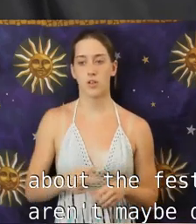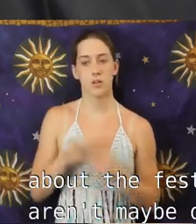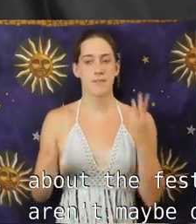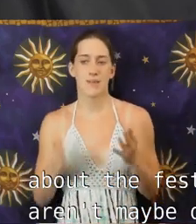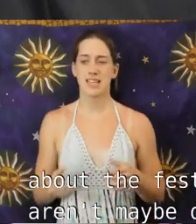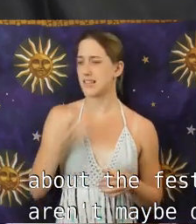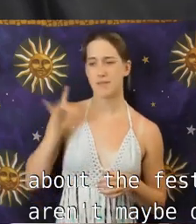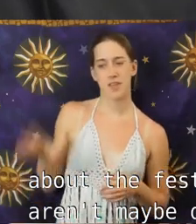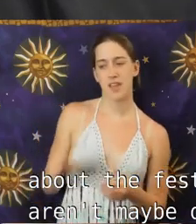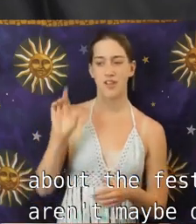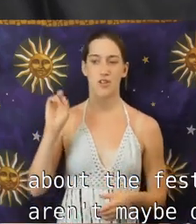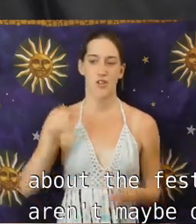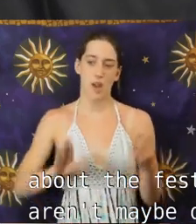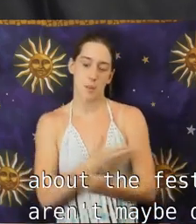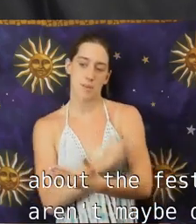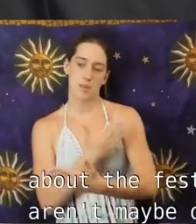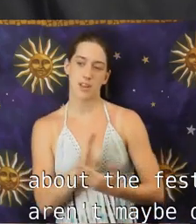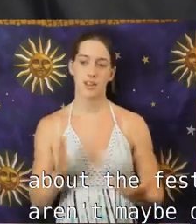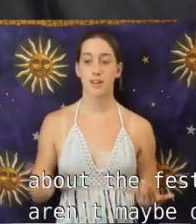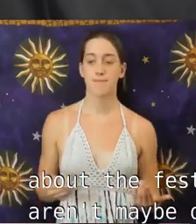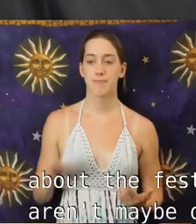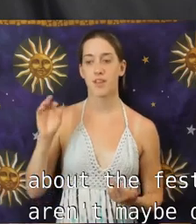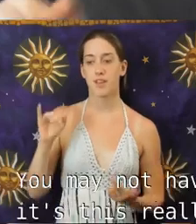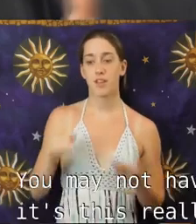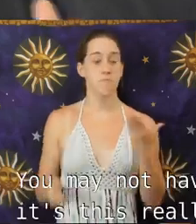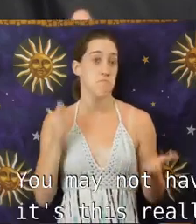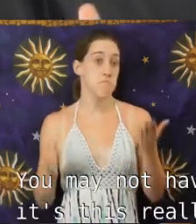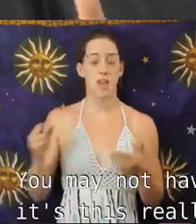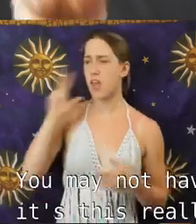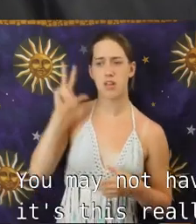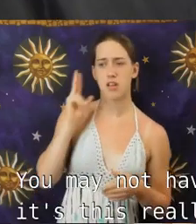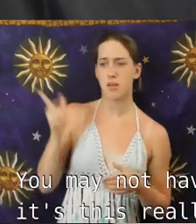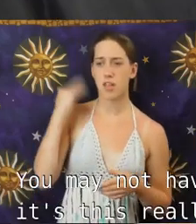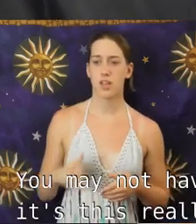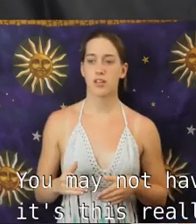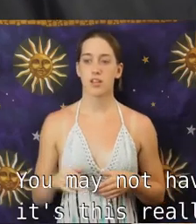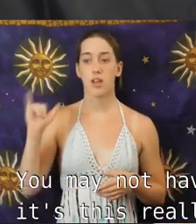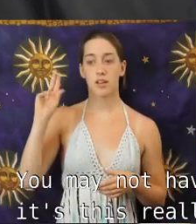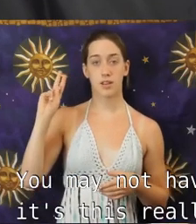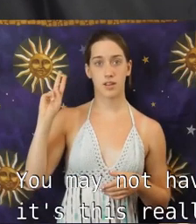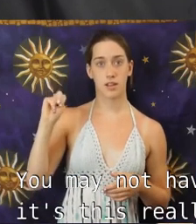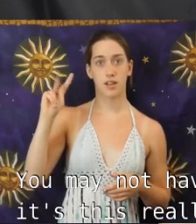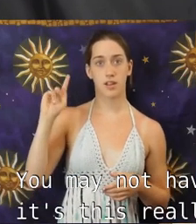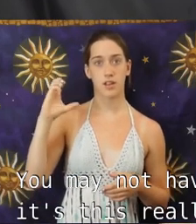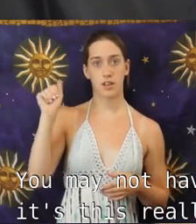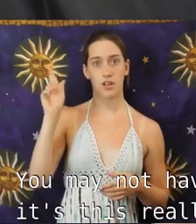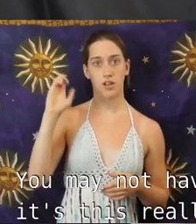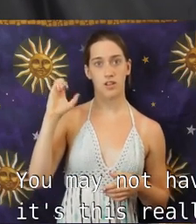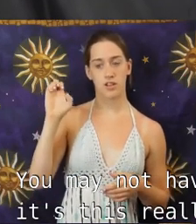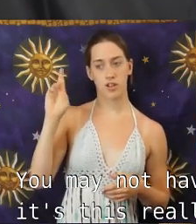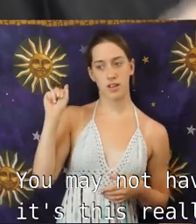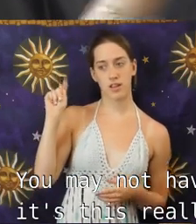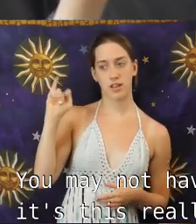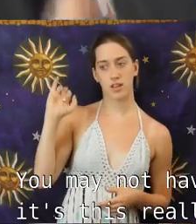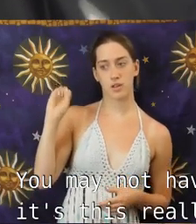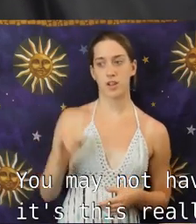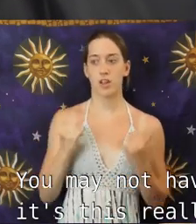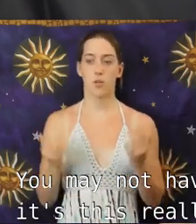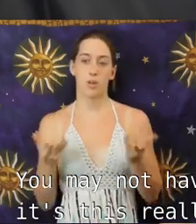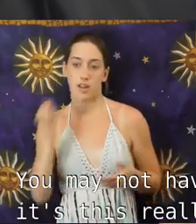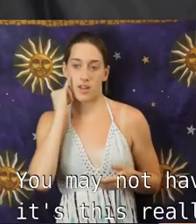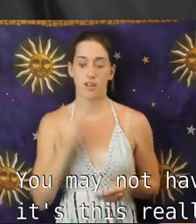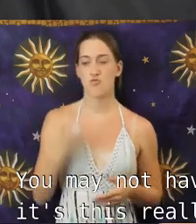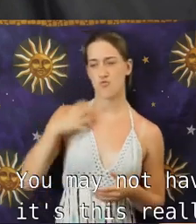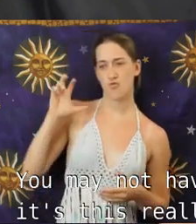or aren't quite into maybe the rock music scene, you may not have heard of Inkcarceration. Now, what it is, it's this really cool festival